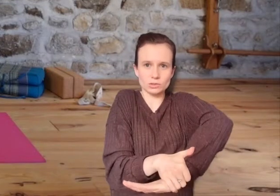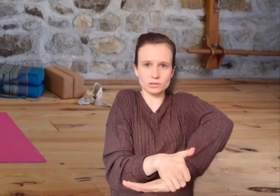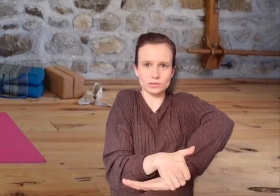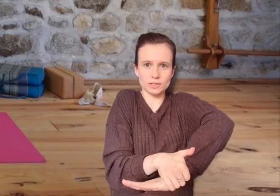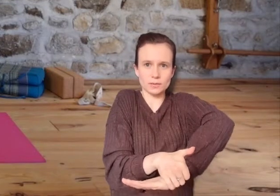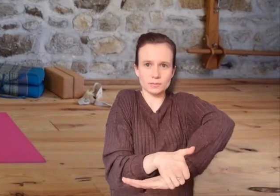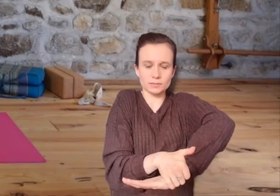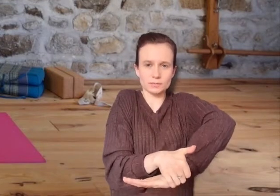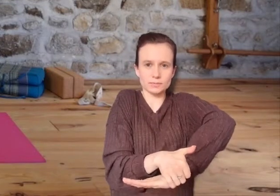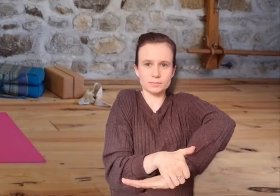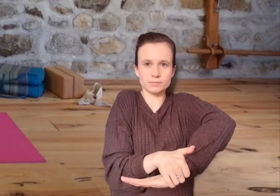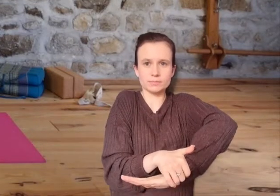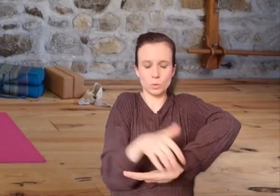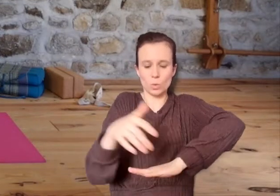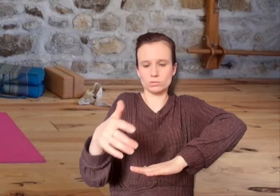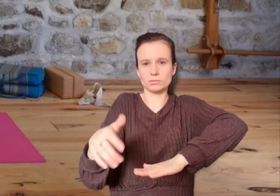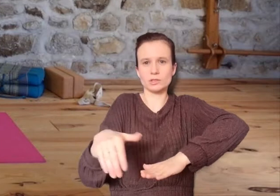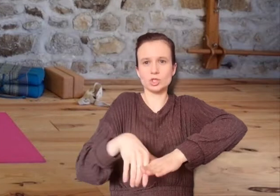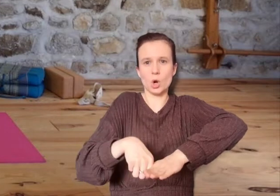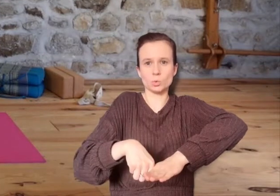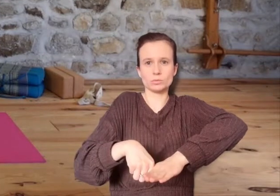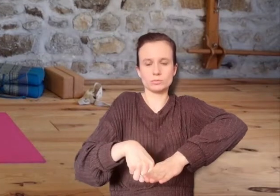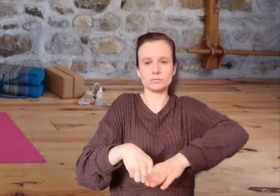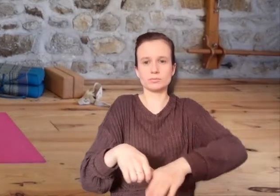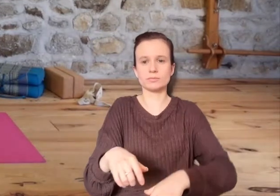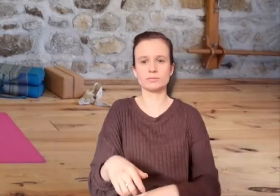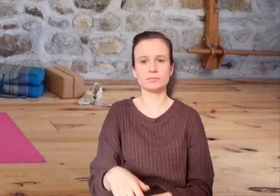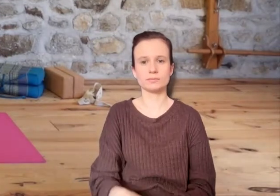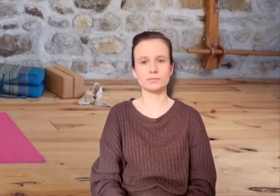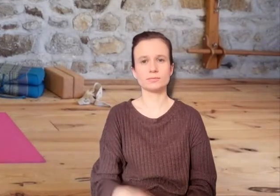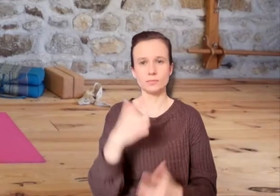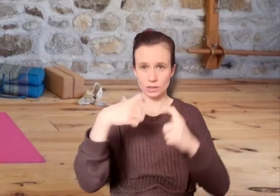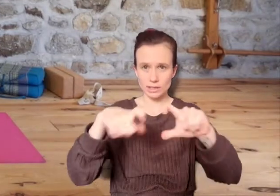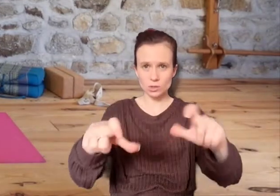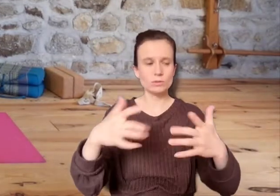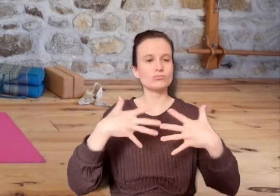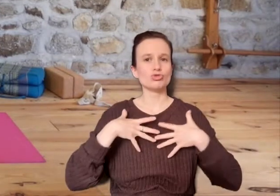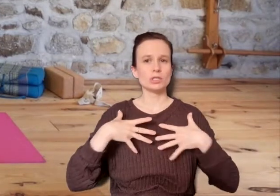From there, you're going to let your head hang. I'll just show you quickly from the side. Continue your breath.